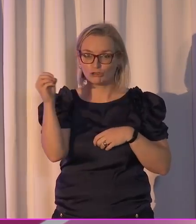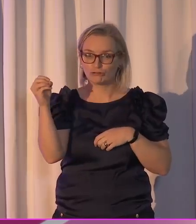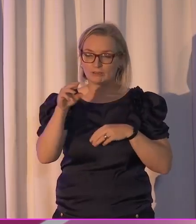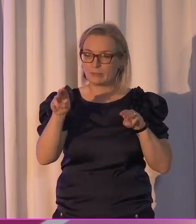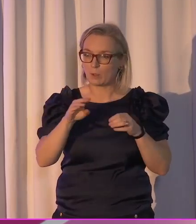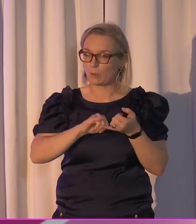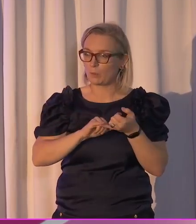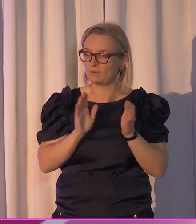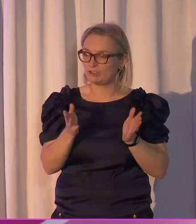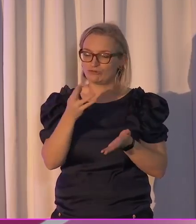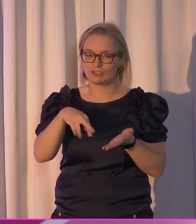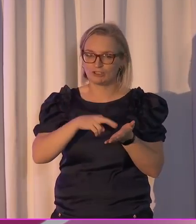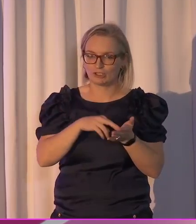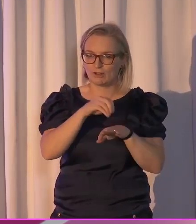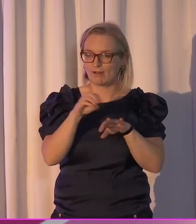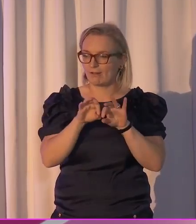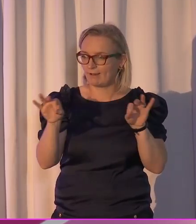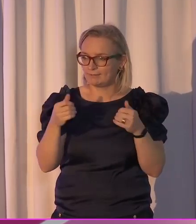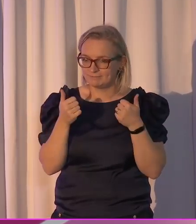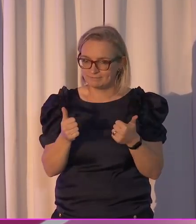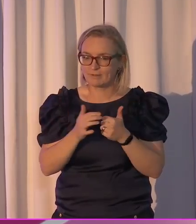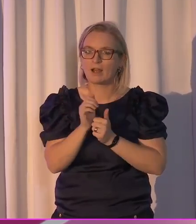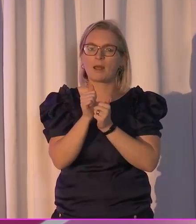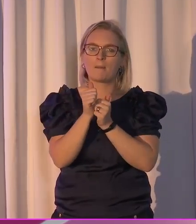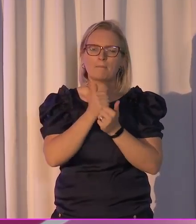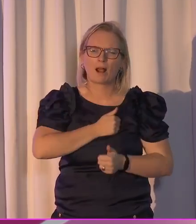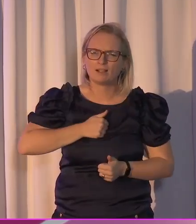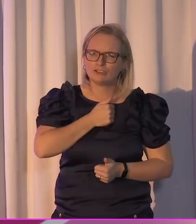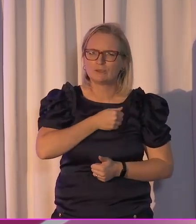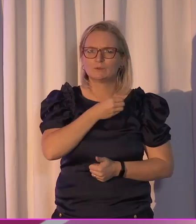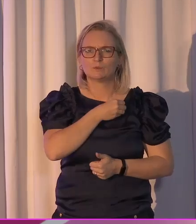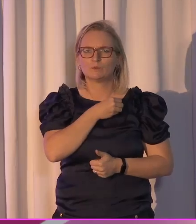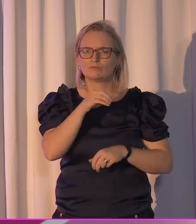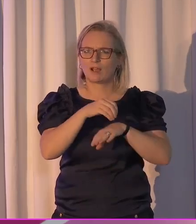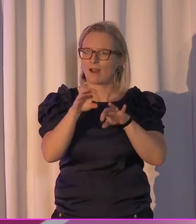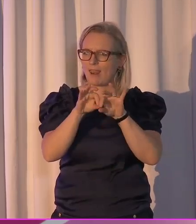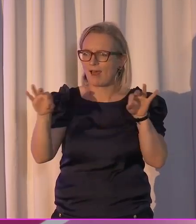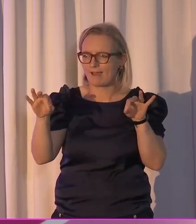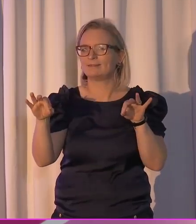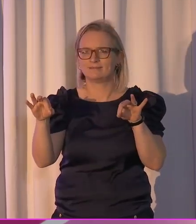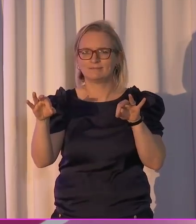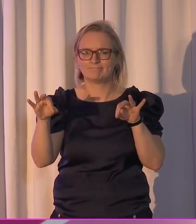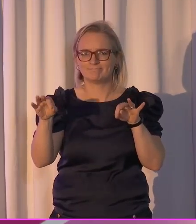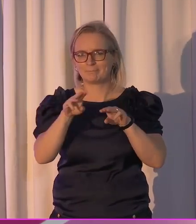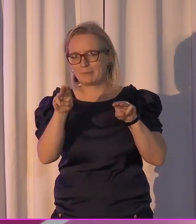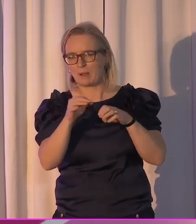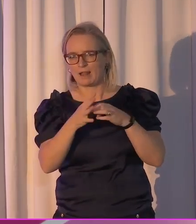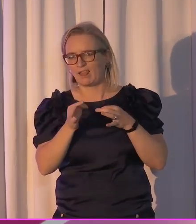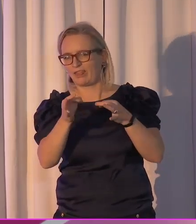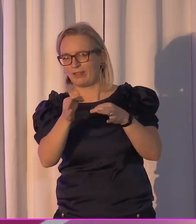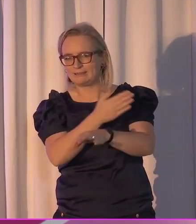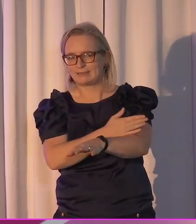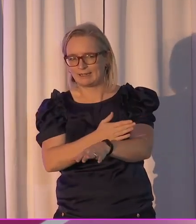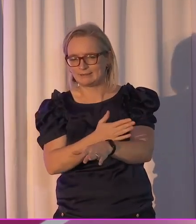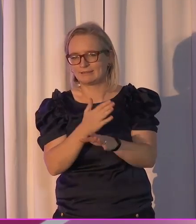have registered to attend online, and apologies to the online group for the slightly delayed start.